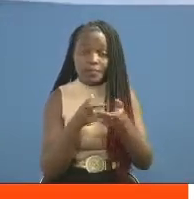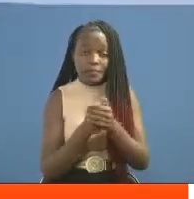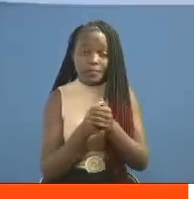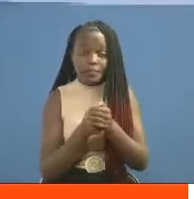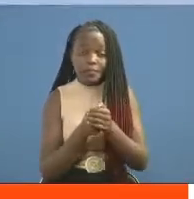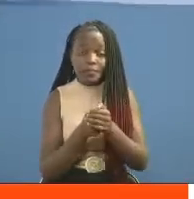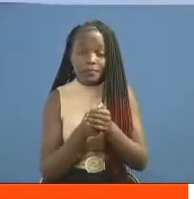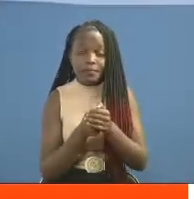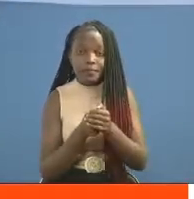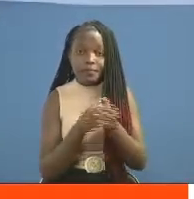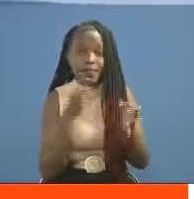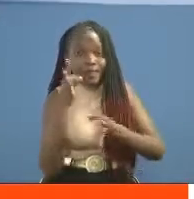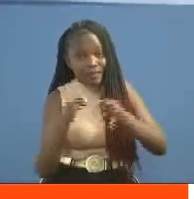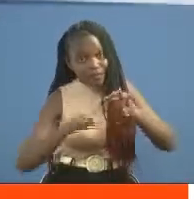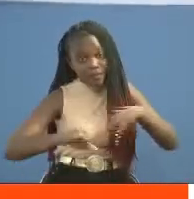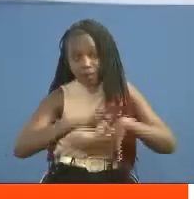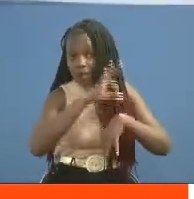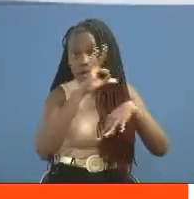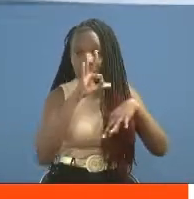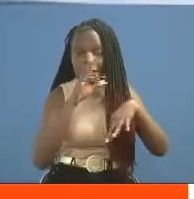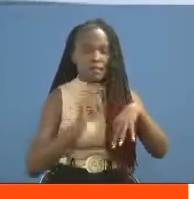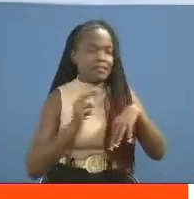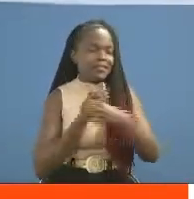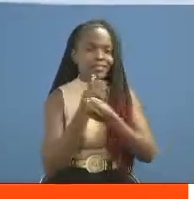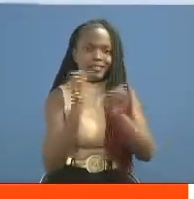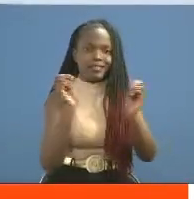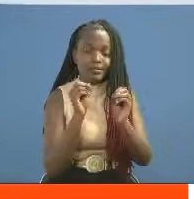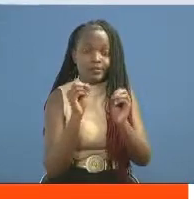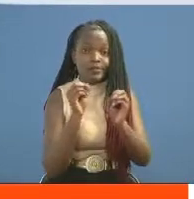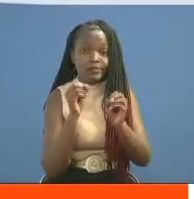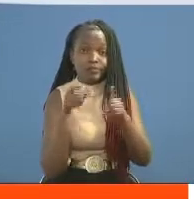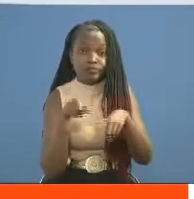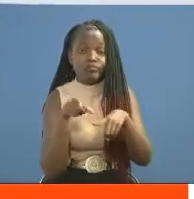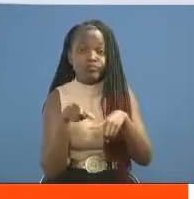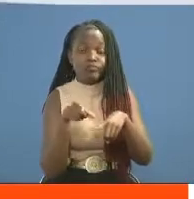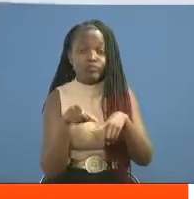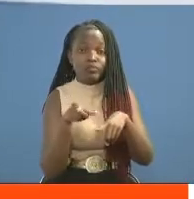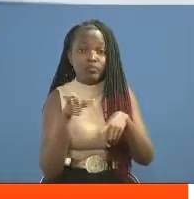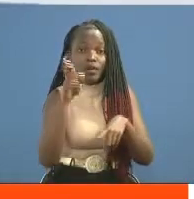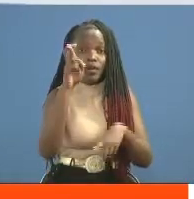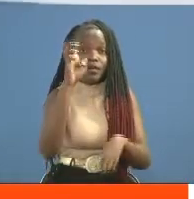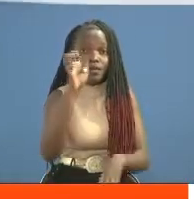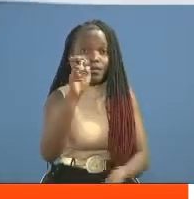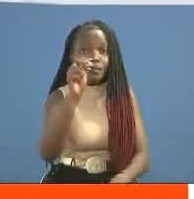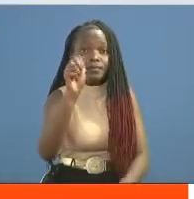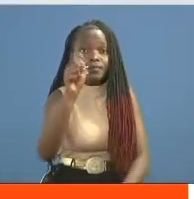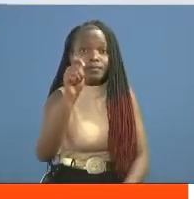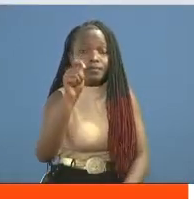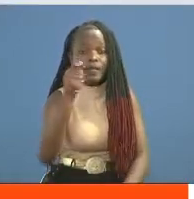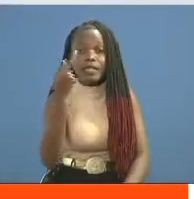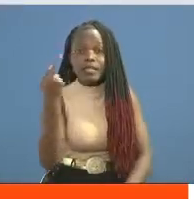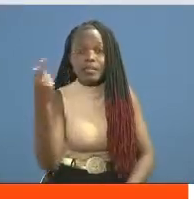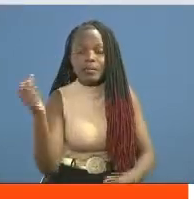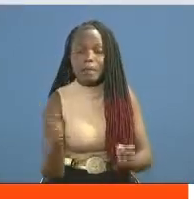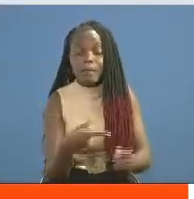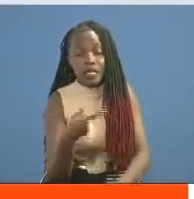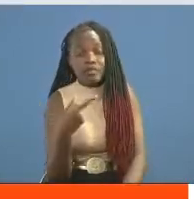sisi, hai. Baki kwa hiyo gorofa ya kupangisha, lakini ujue wazi